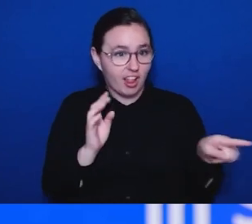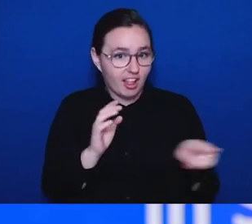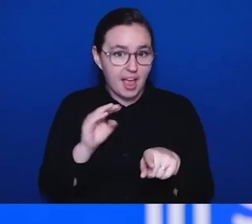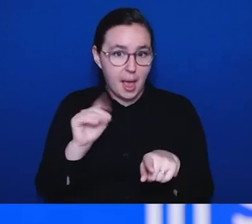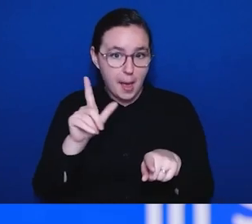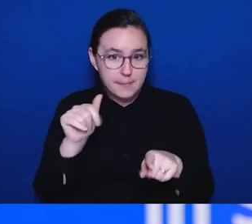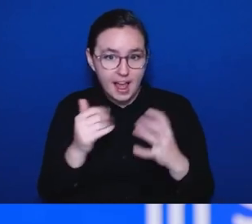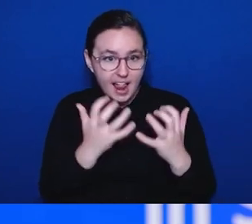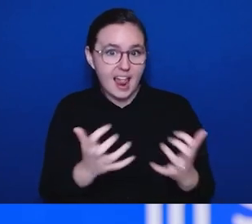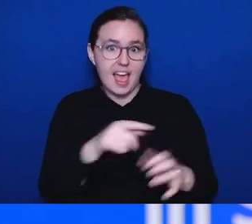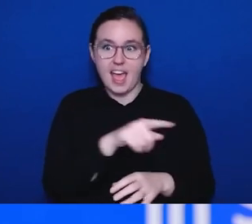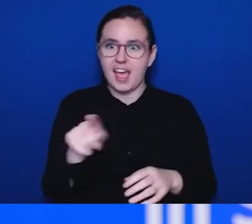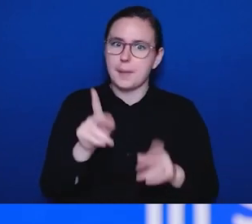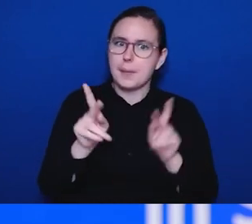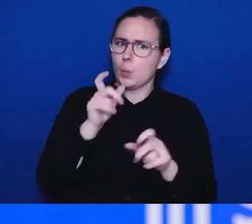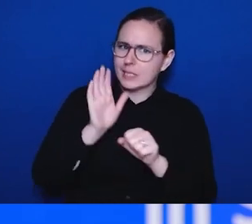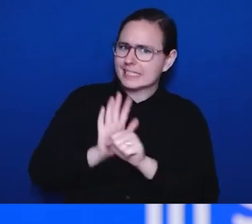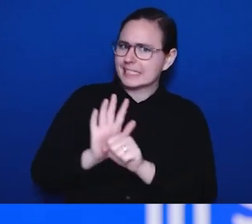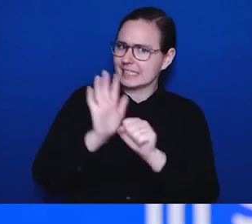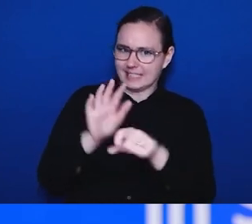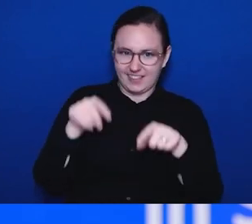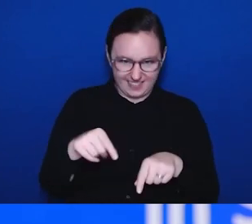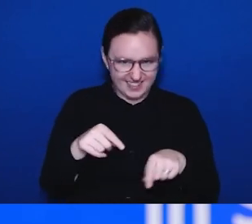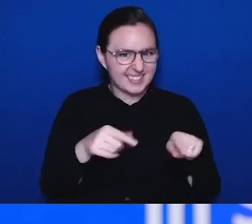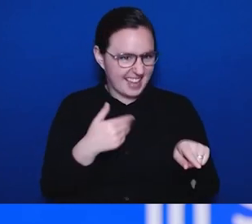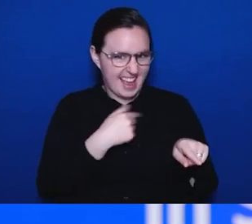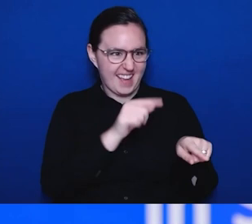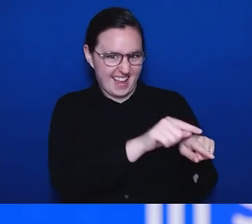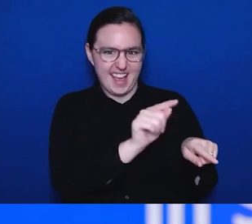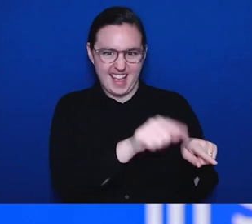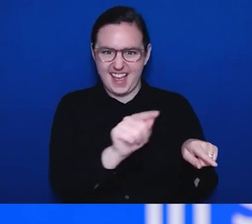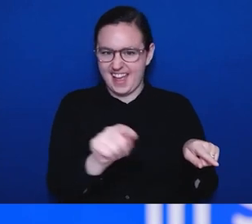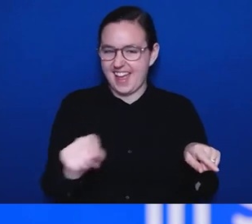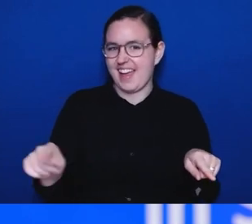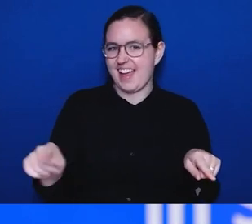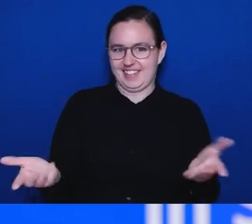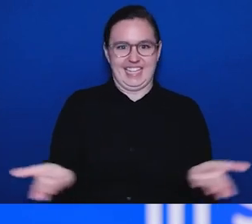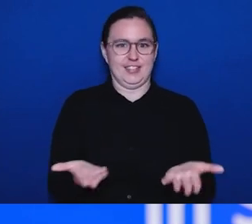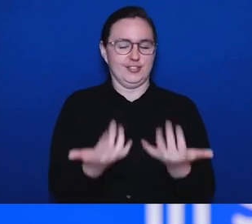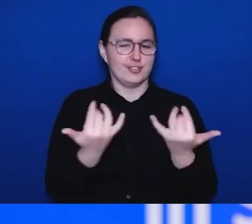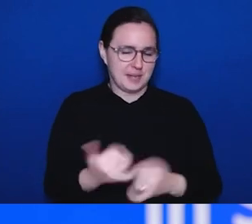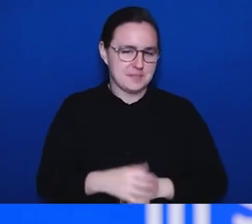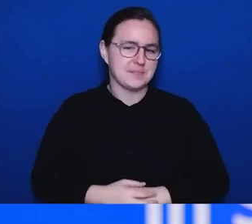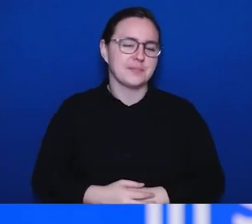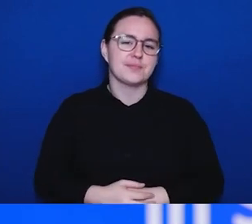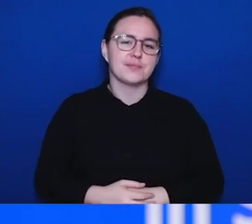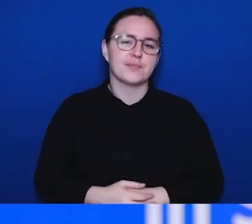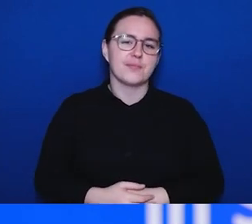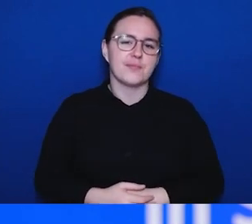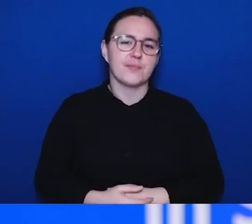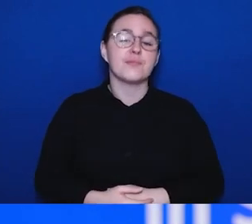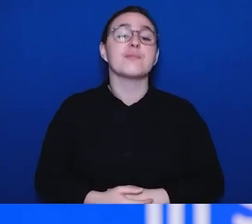colleagues from the legislature, Surrey MLAs, fierce advocates for healthcare and for the people of Surrey. Jagroop Brar is